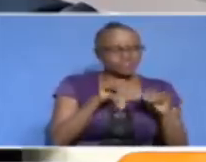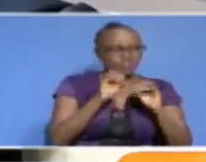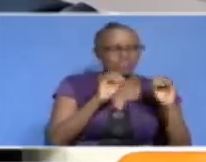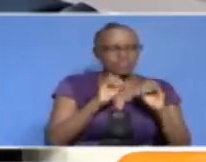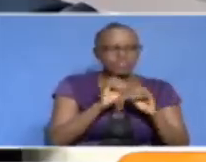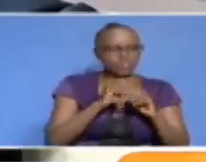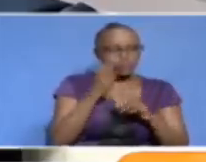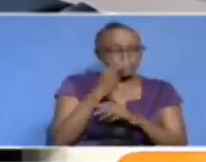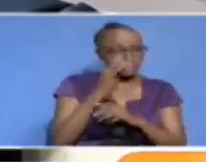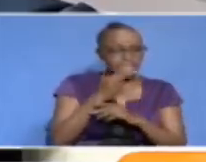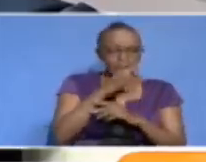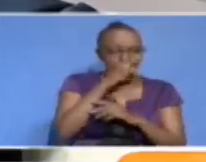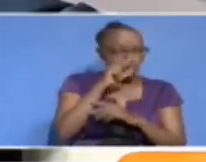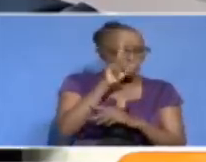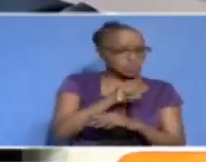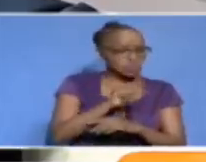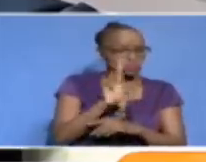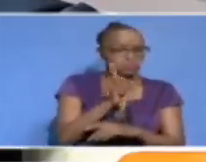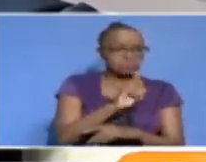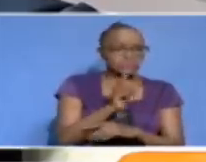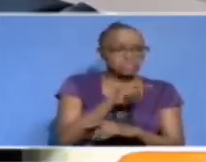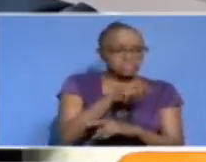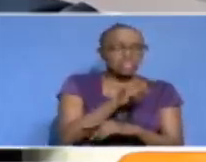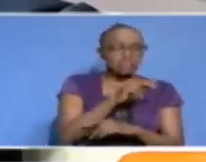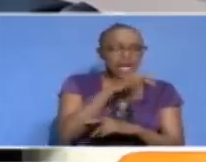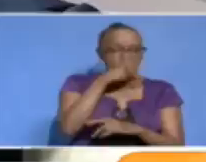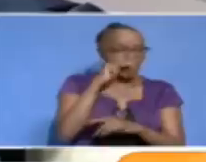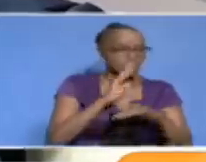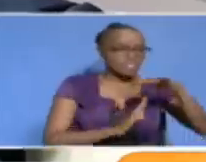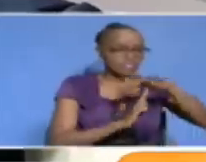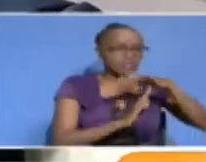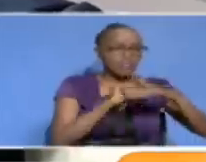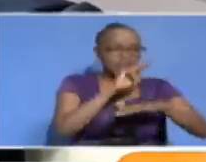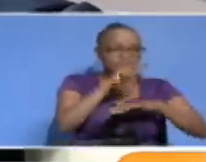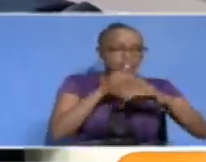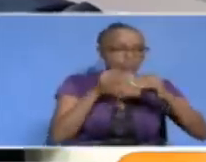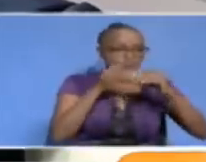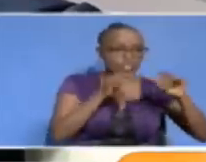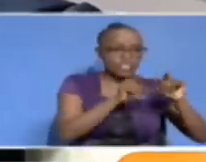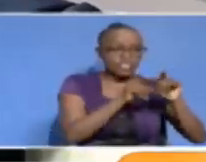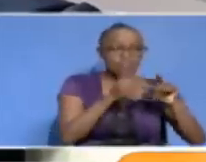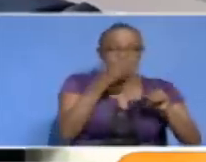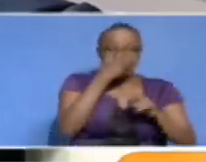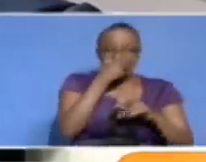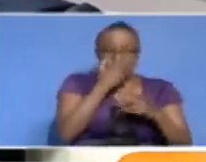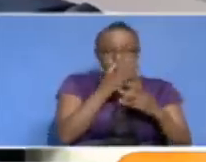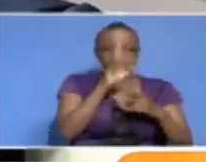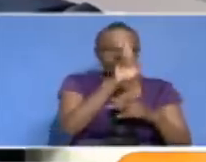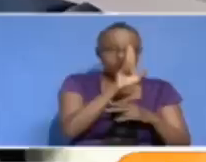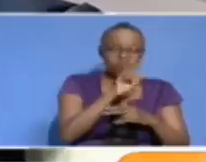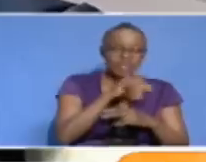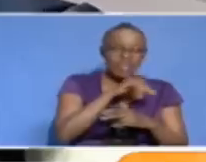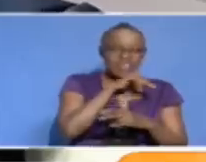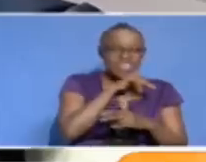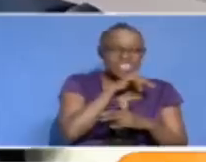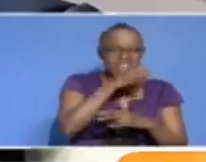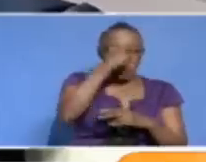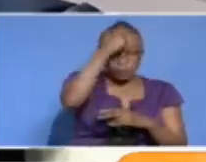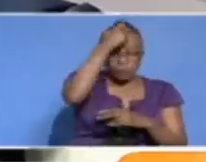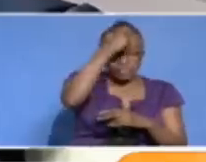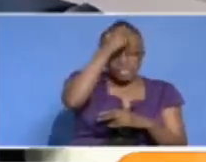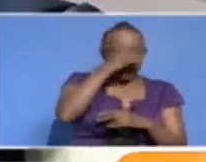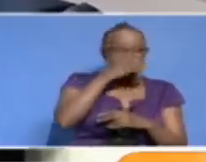not underrate Kalonzo. Hmm? He's still the comeback kingpin and a national leader. Just like Ruto, Raila, Wetangula,